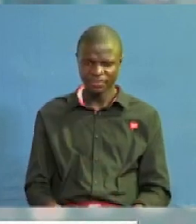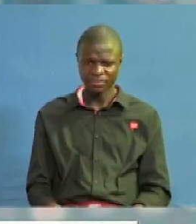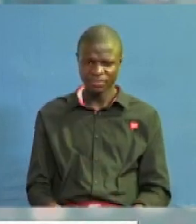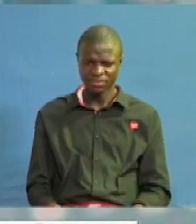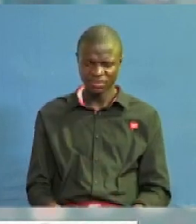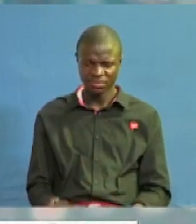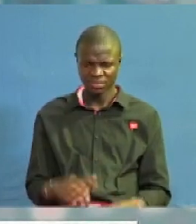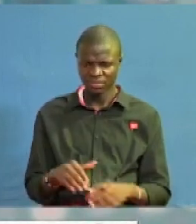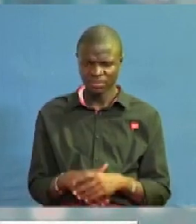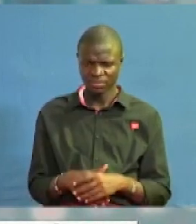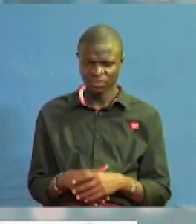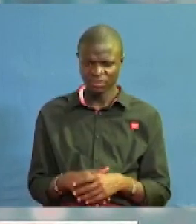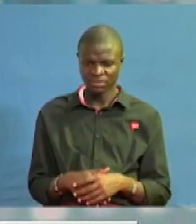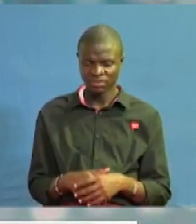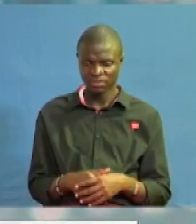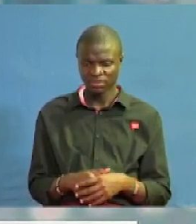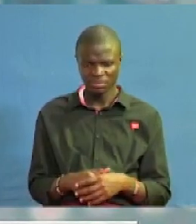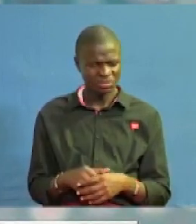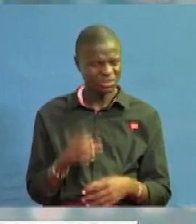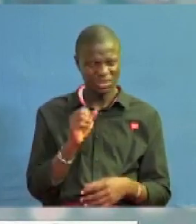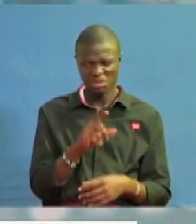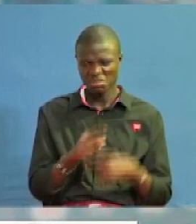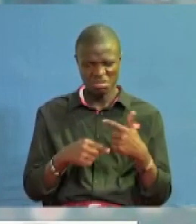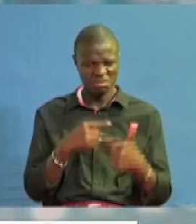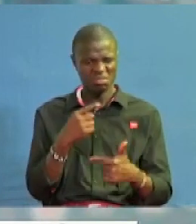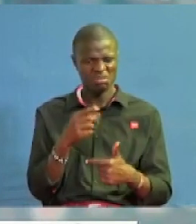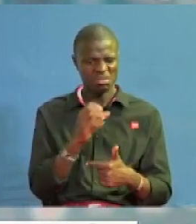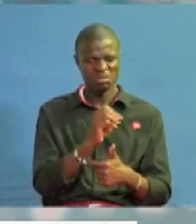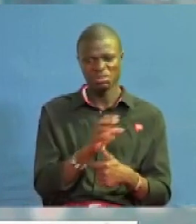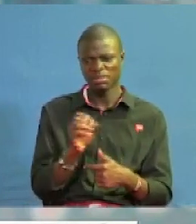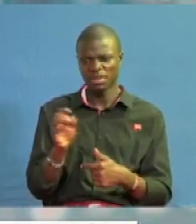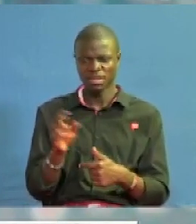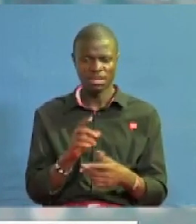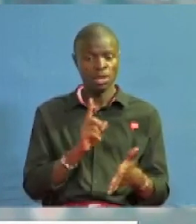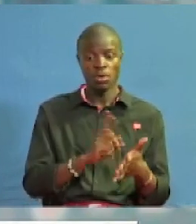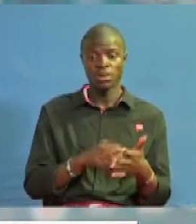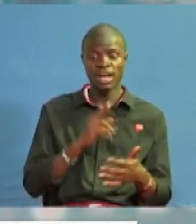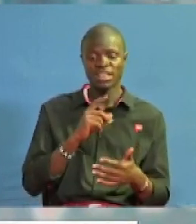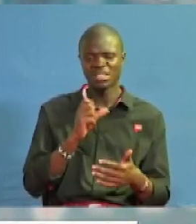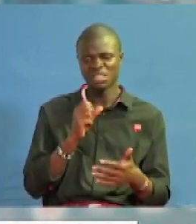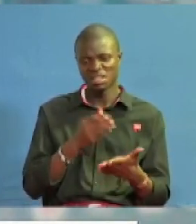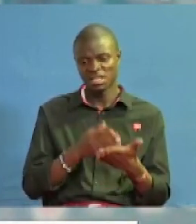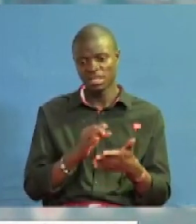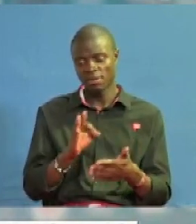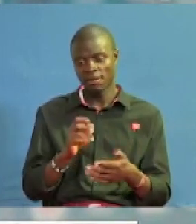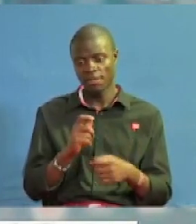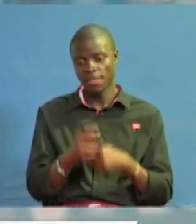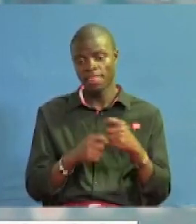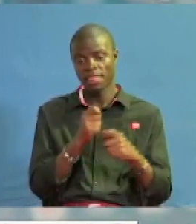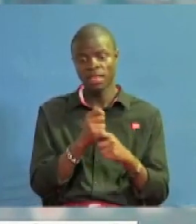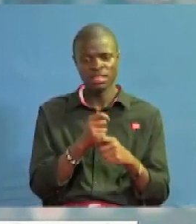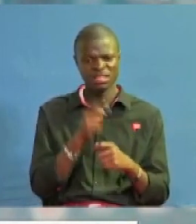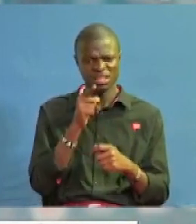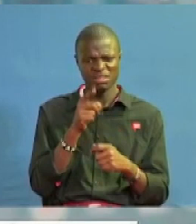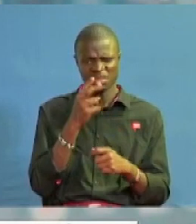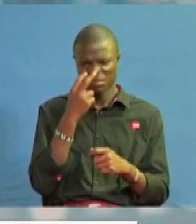shares in is just like when you're going shopping. You know, what are some of the things that you look for or look at